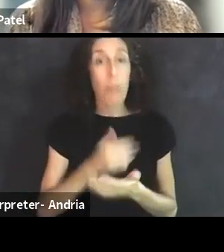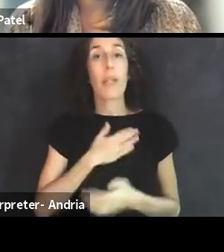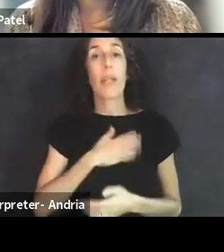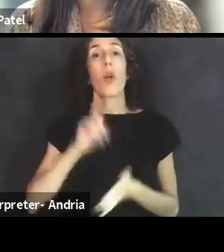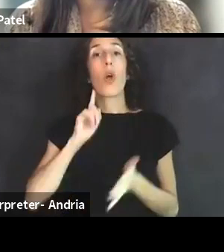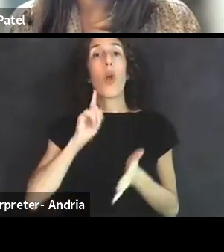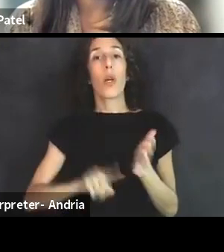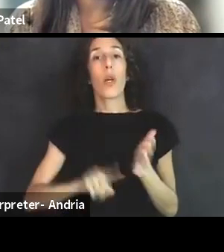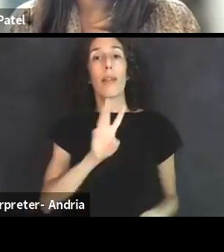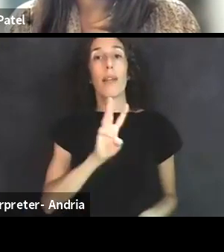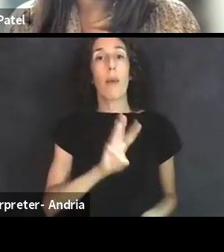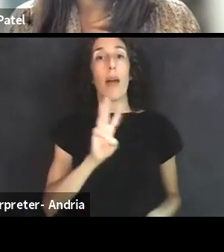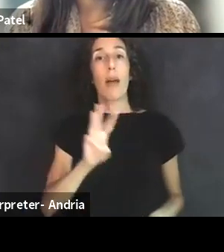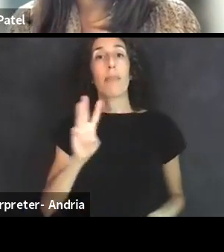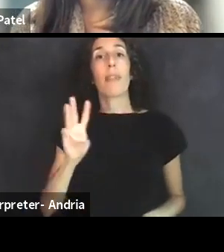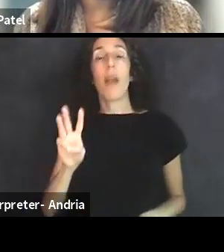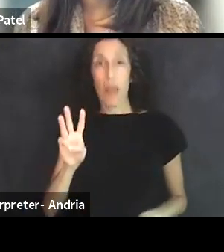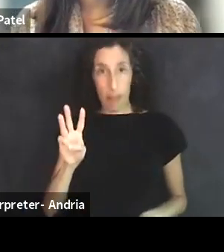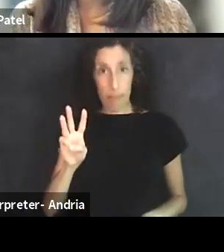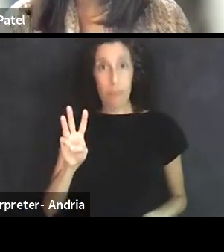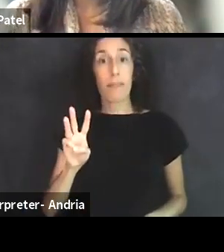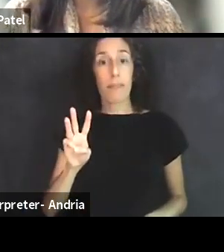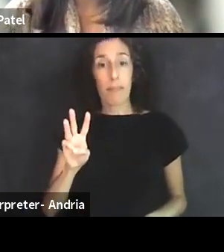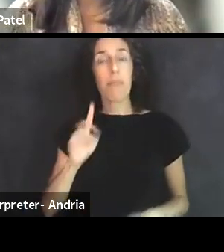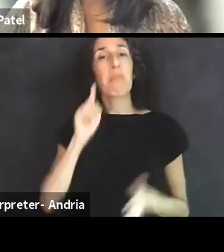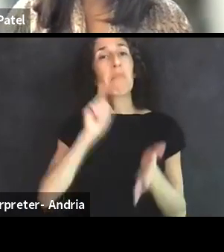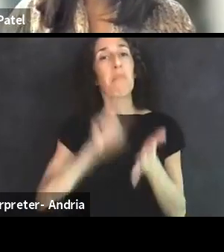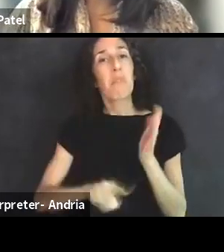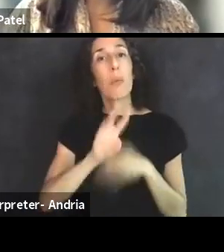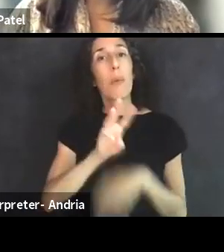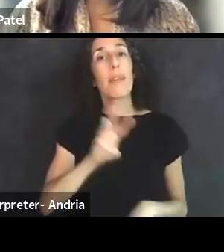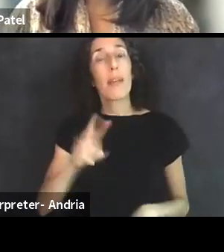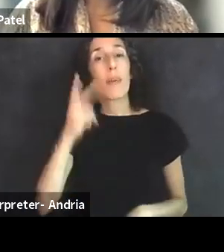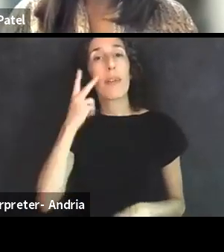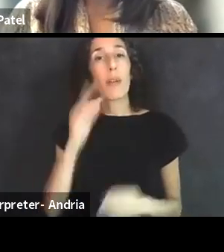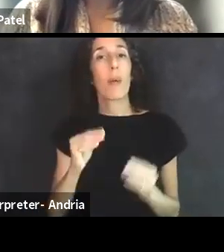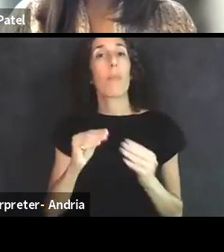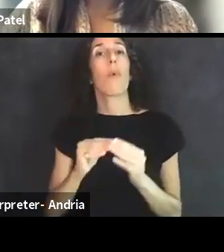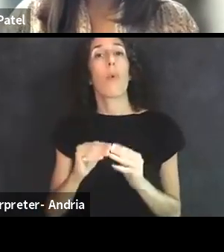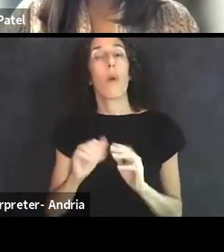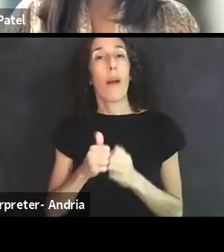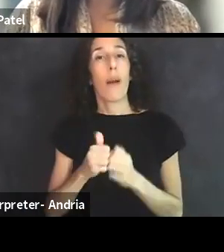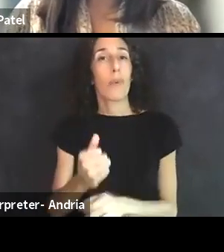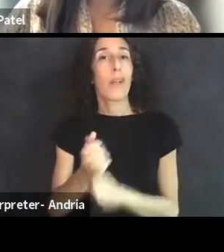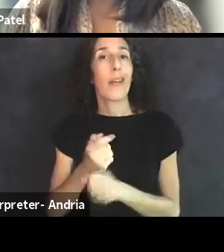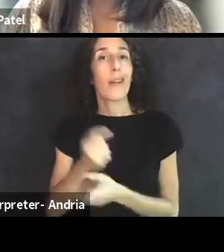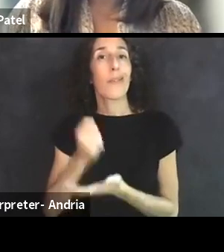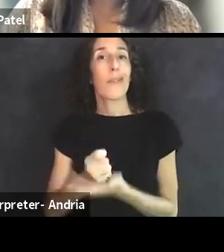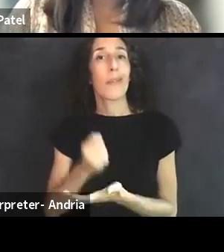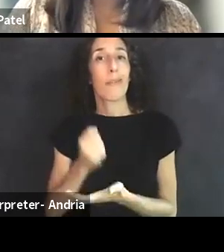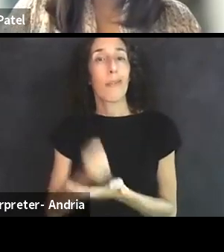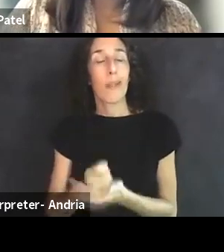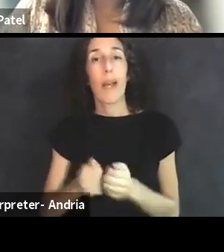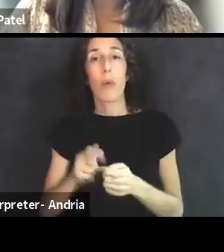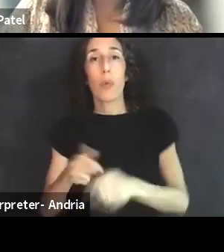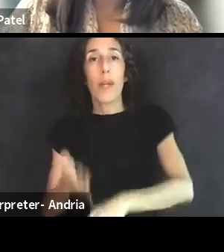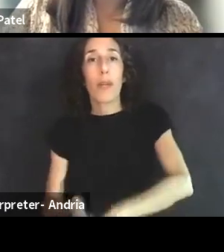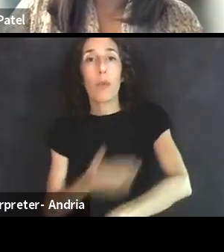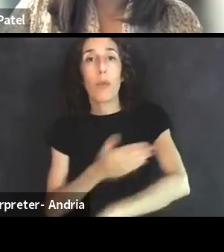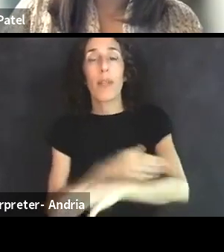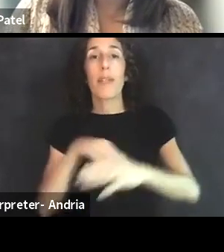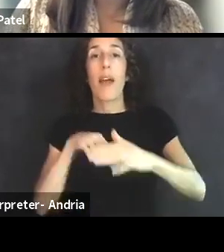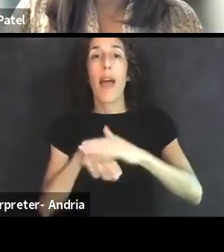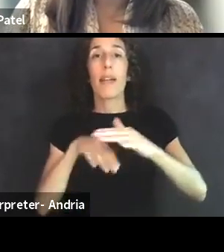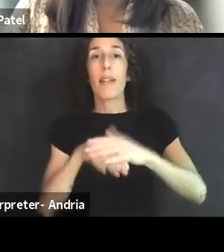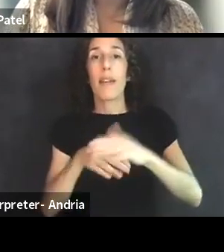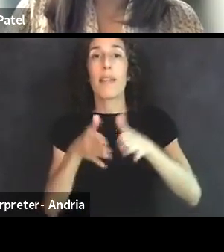better treatments. We want to increase access for the people who can't get the treatments now. That's part of the research we do. And then we also work on what are